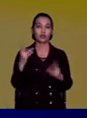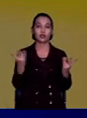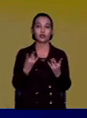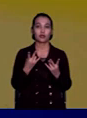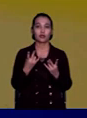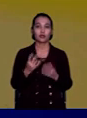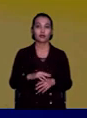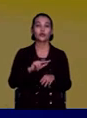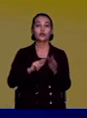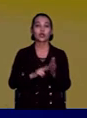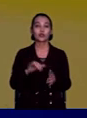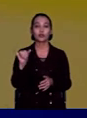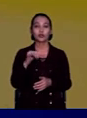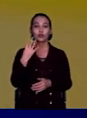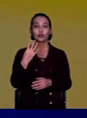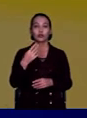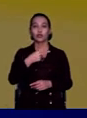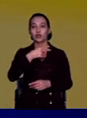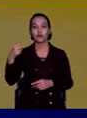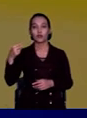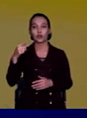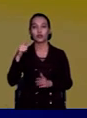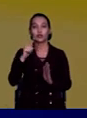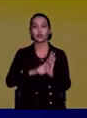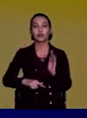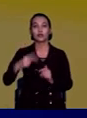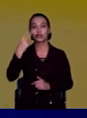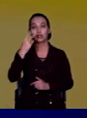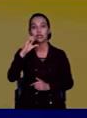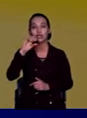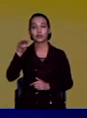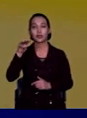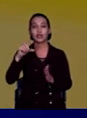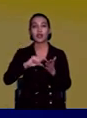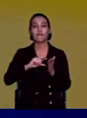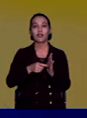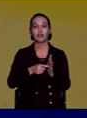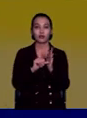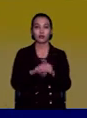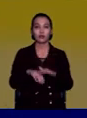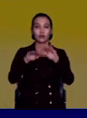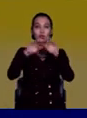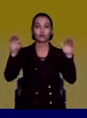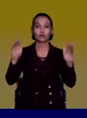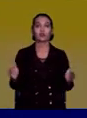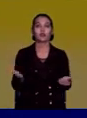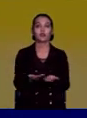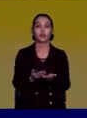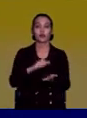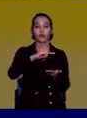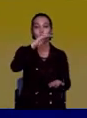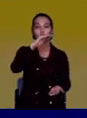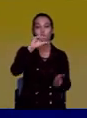18 ko'paytiruv 4 barobar 72 sm kvadratga teng bo'ldi. To'g'ri to'rtburchakning